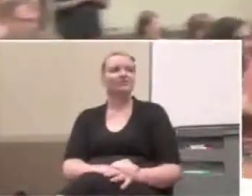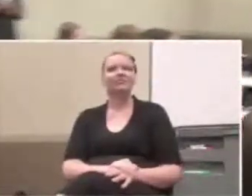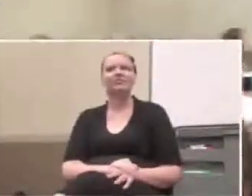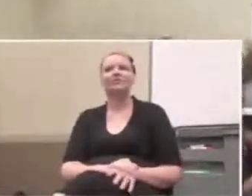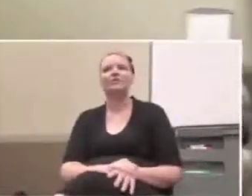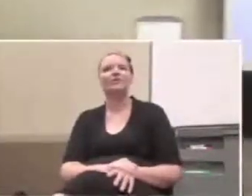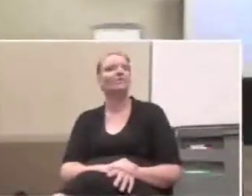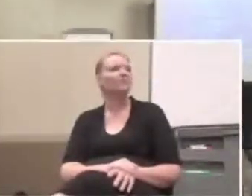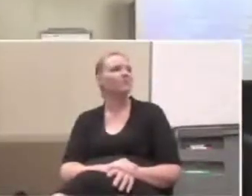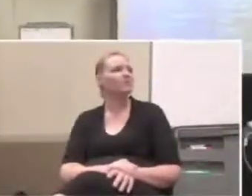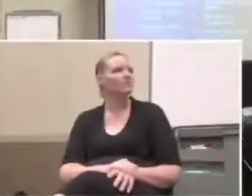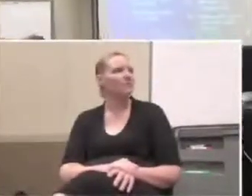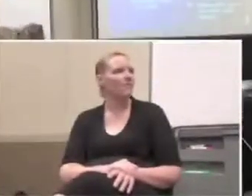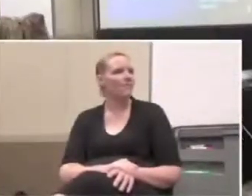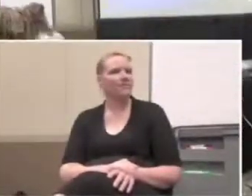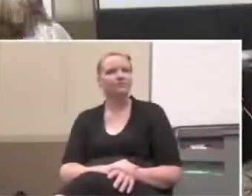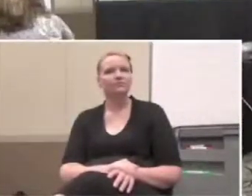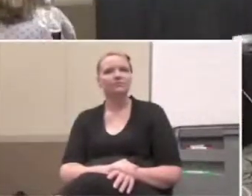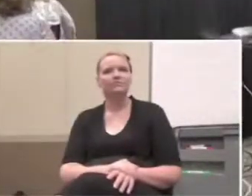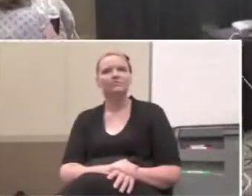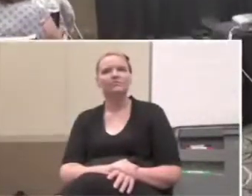Okay, so